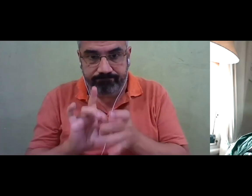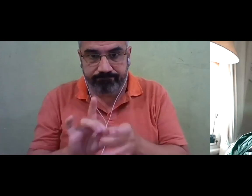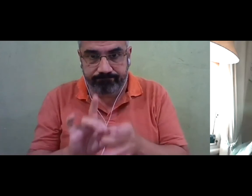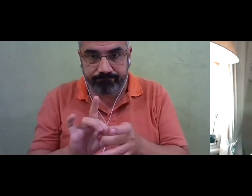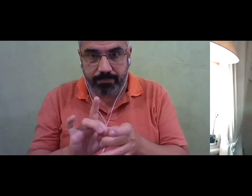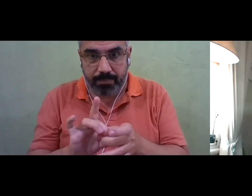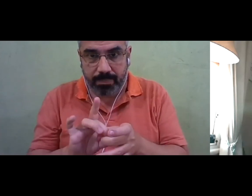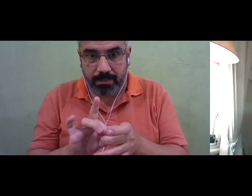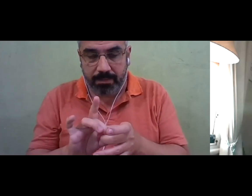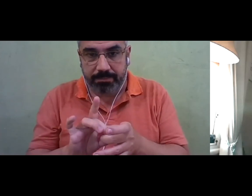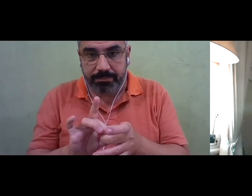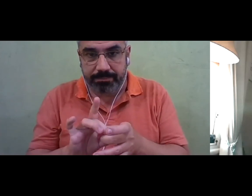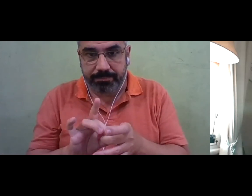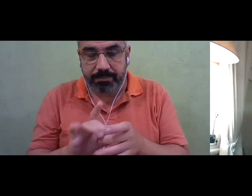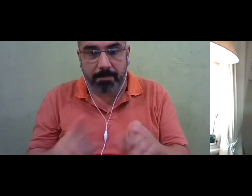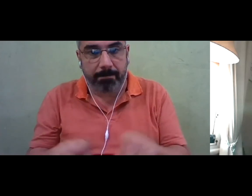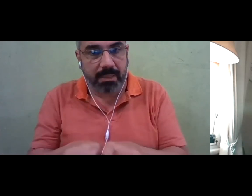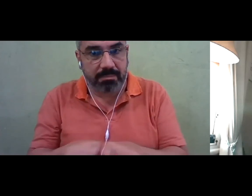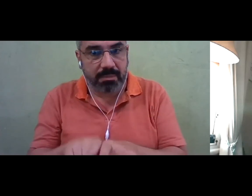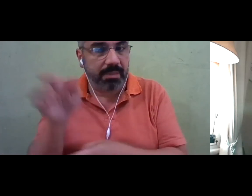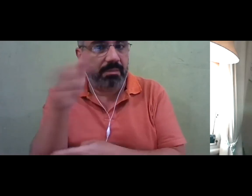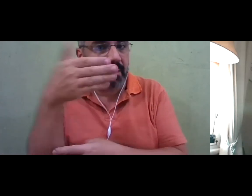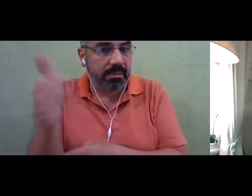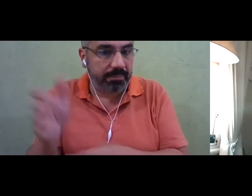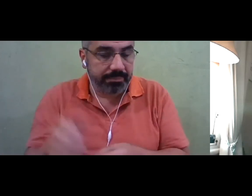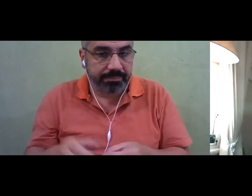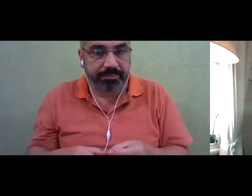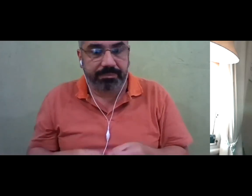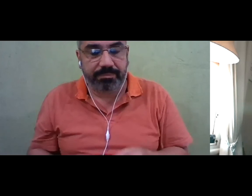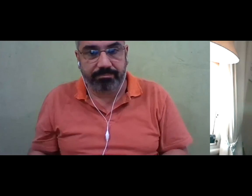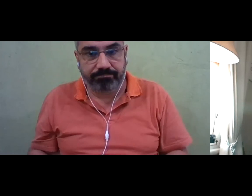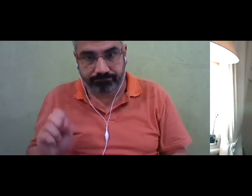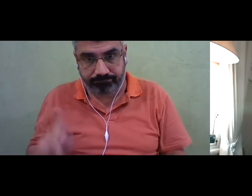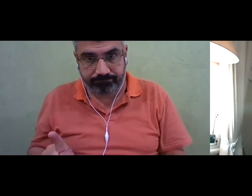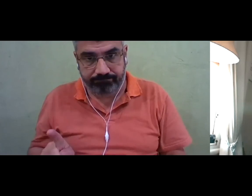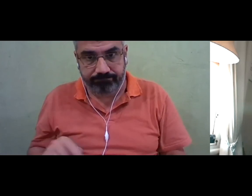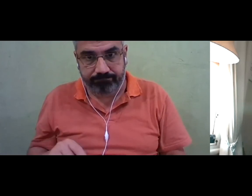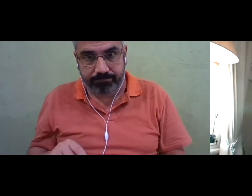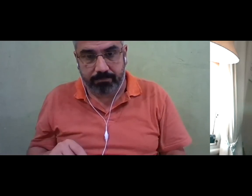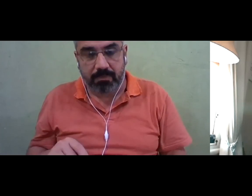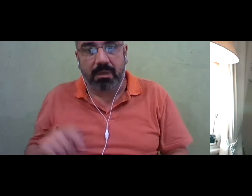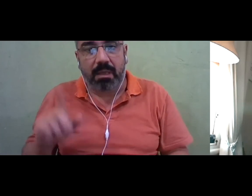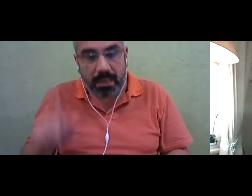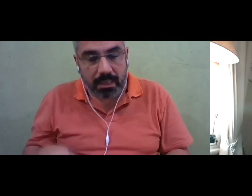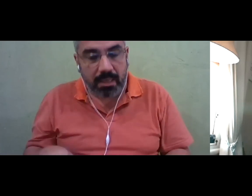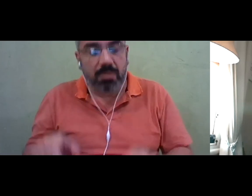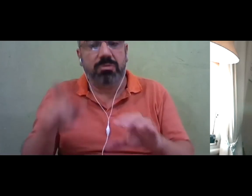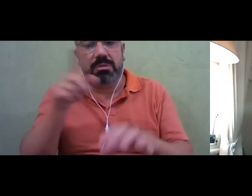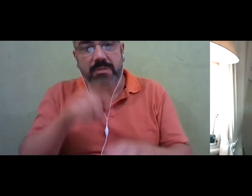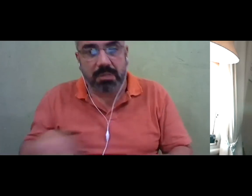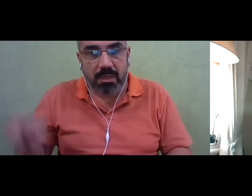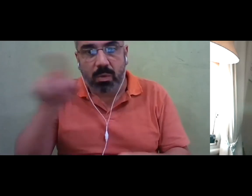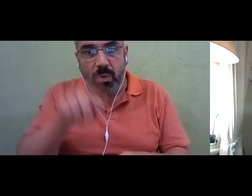but the world has changed, right? So it's a life cycle. The world has changed, new